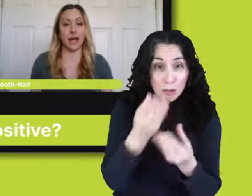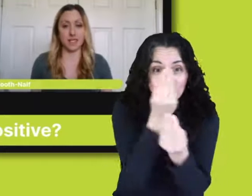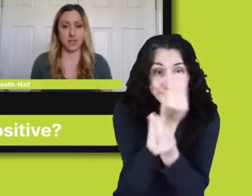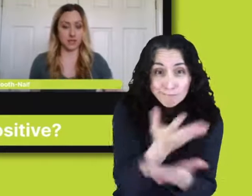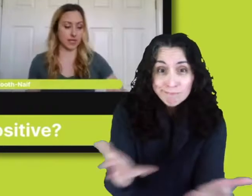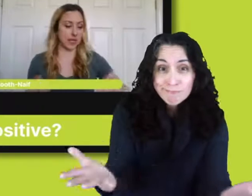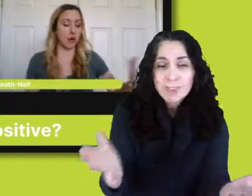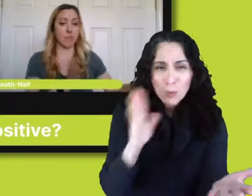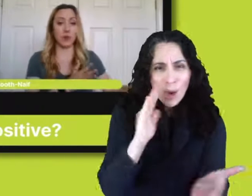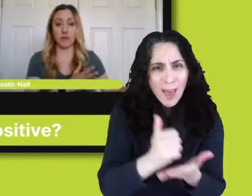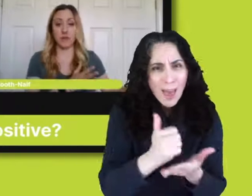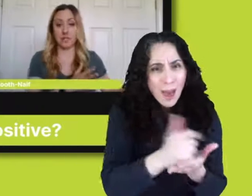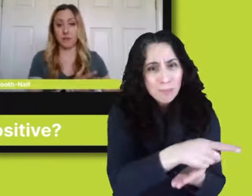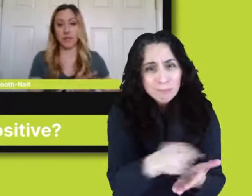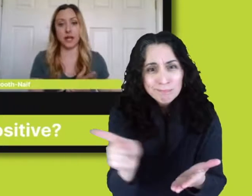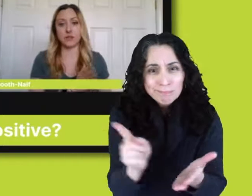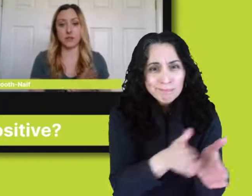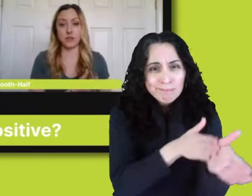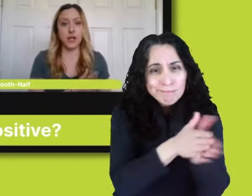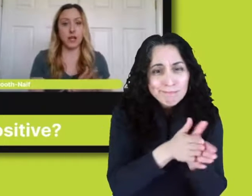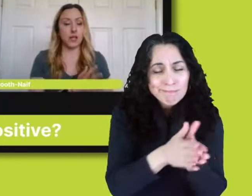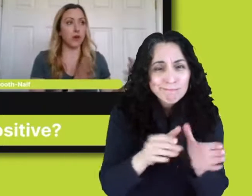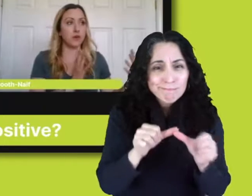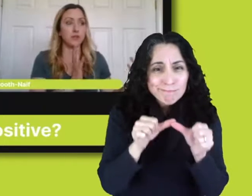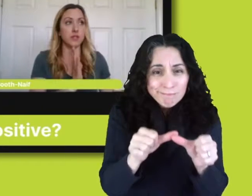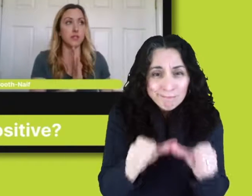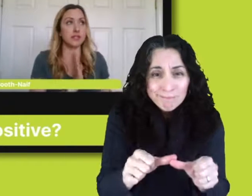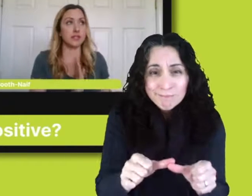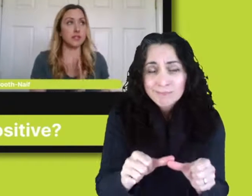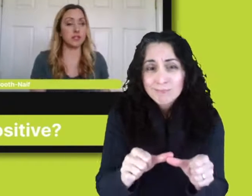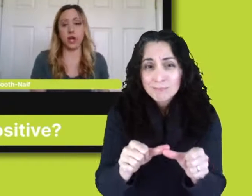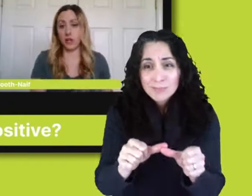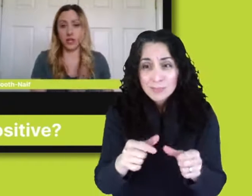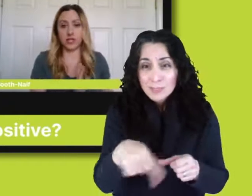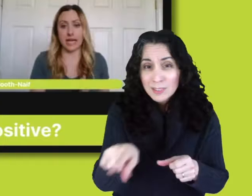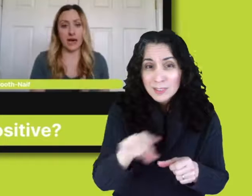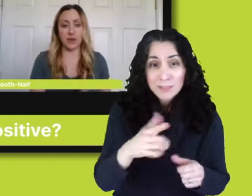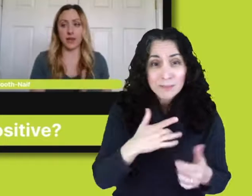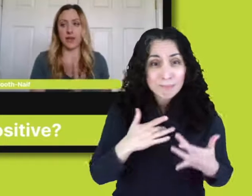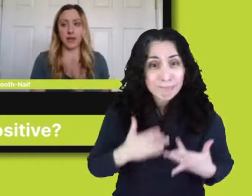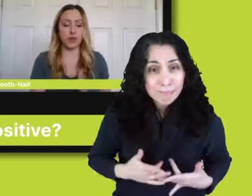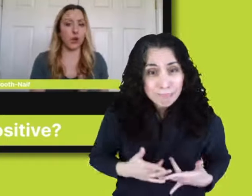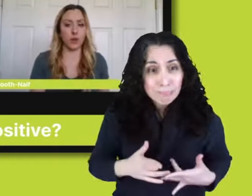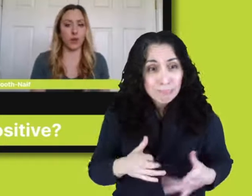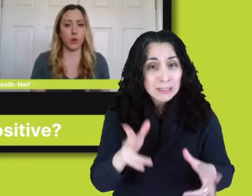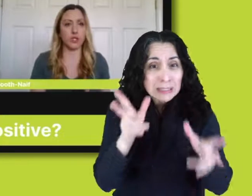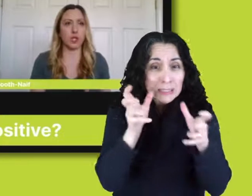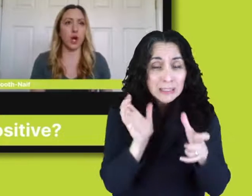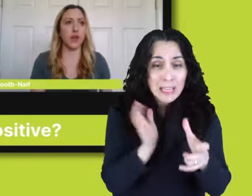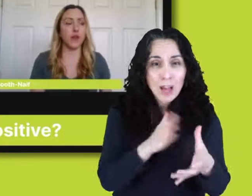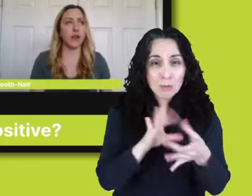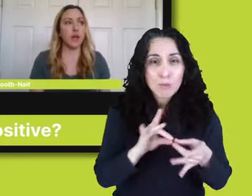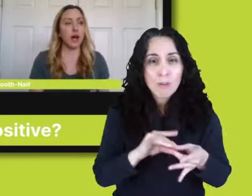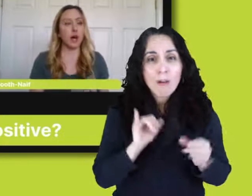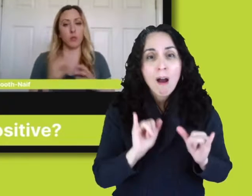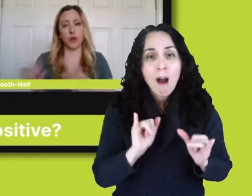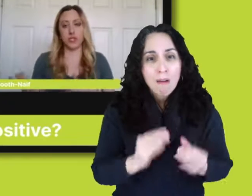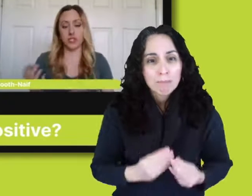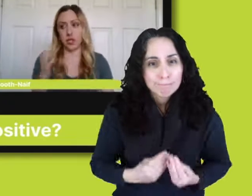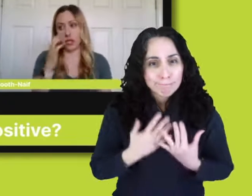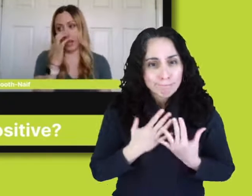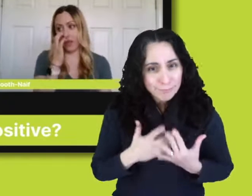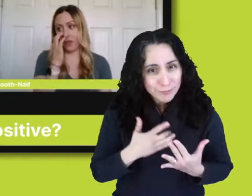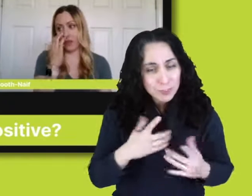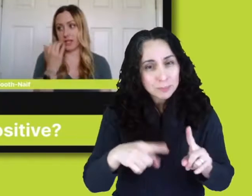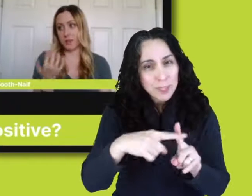keeping positive is going to help motivate somebody else who's, struggling or down, and they don't know, where to go and where